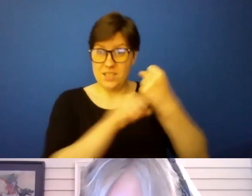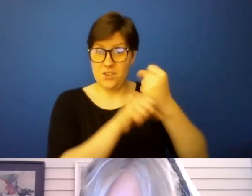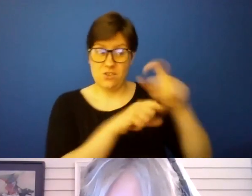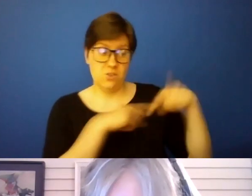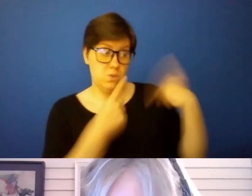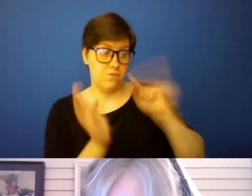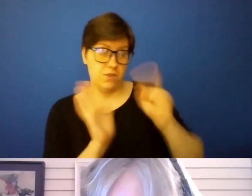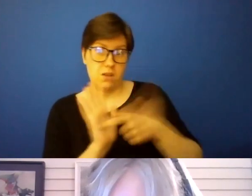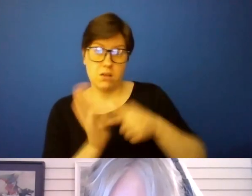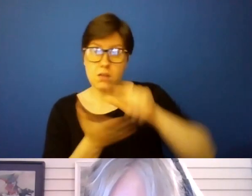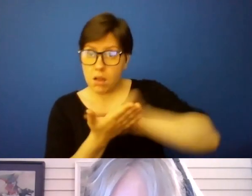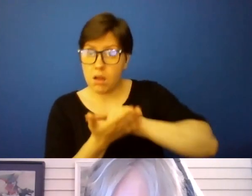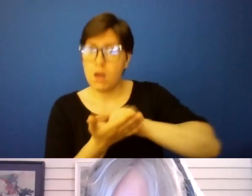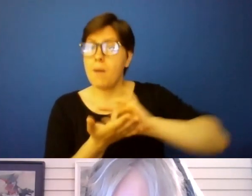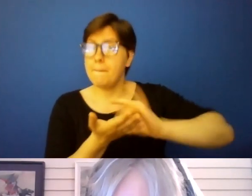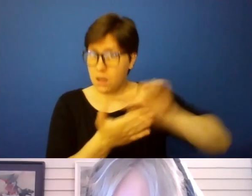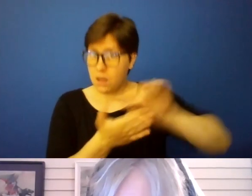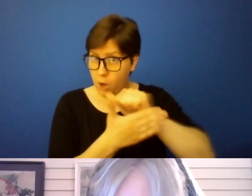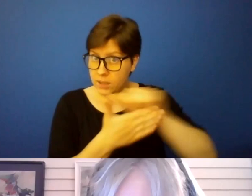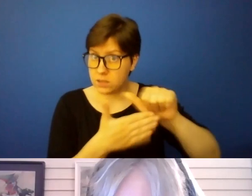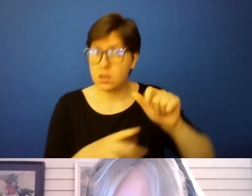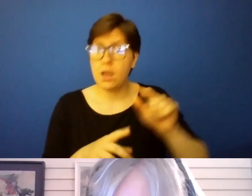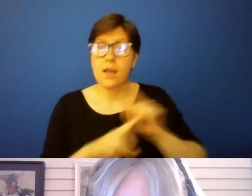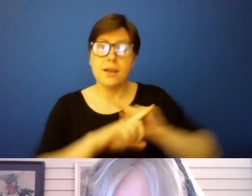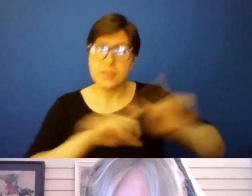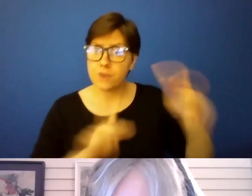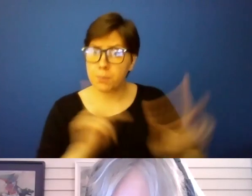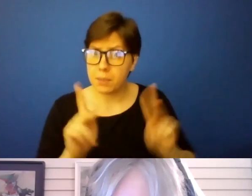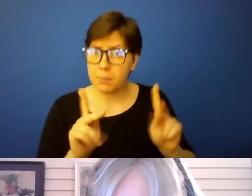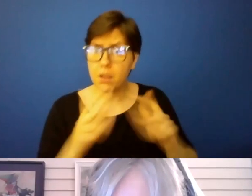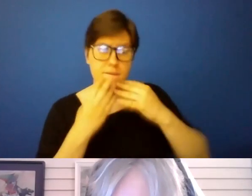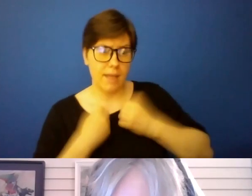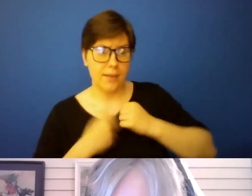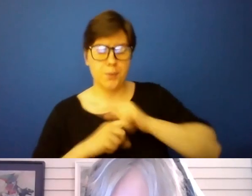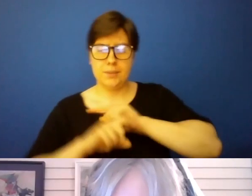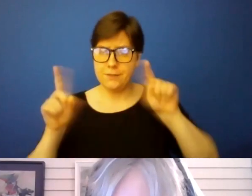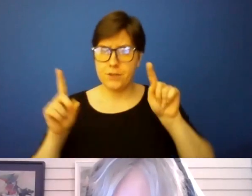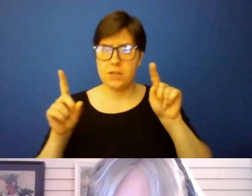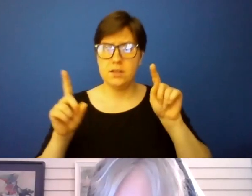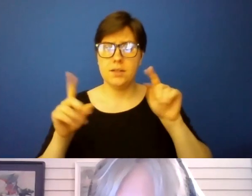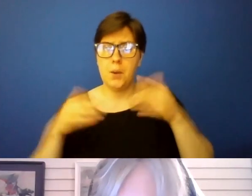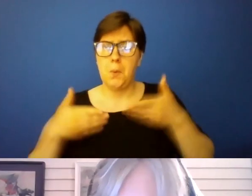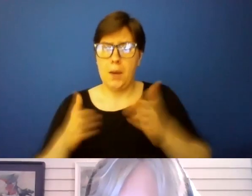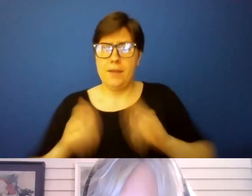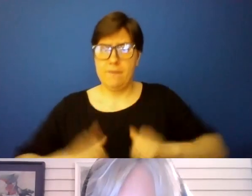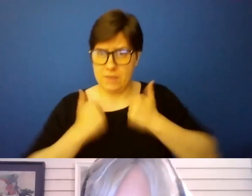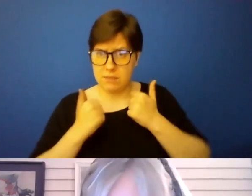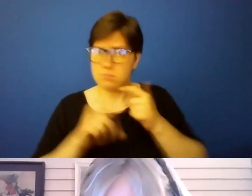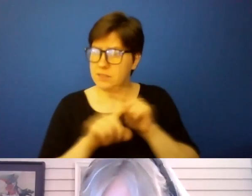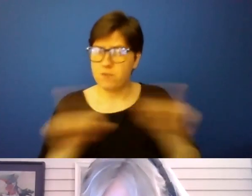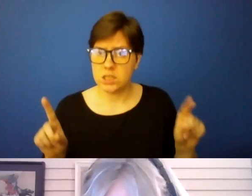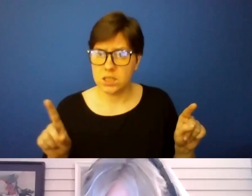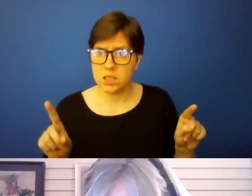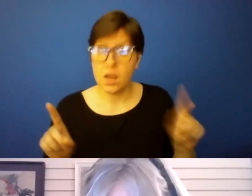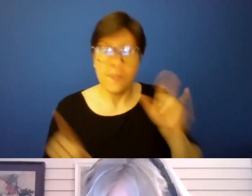law and in medical practice that different people value different states of living differently, right? That's why we